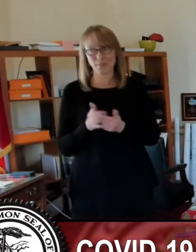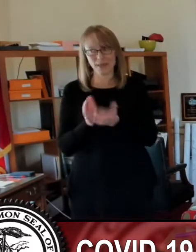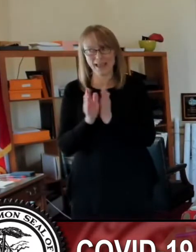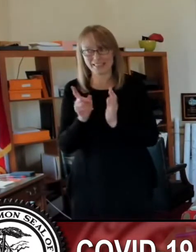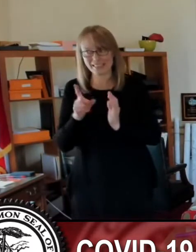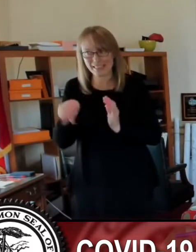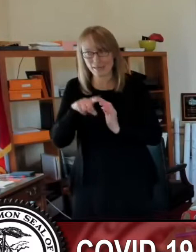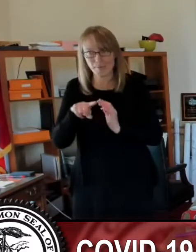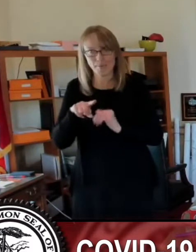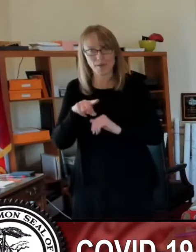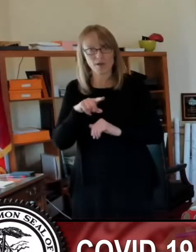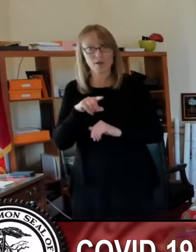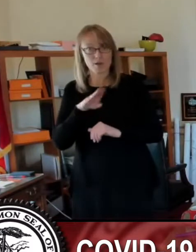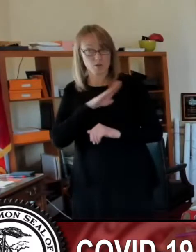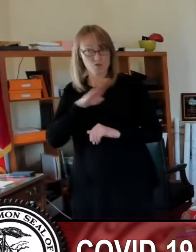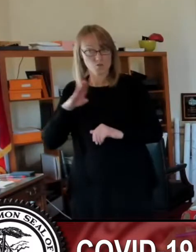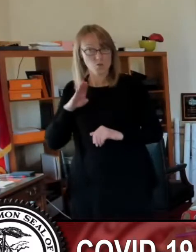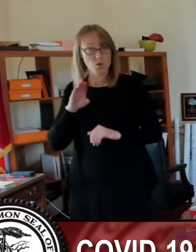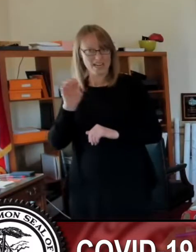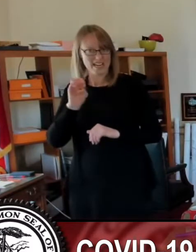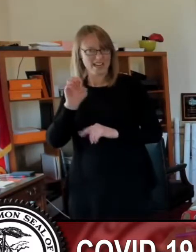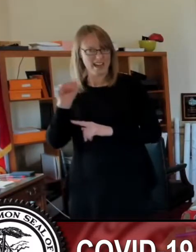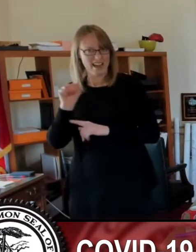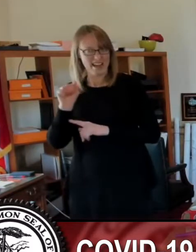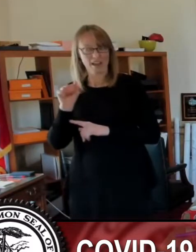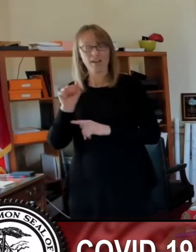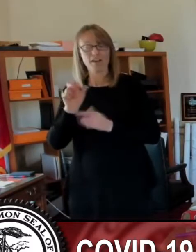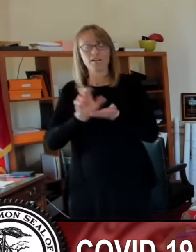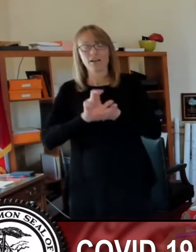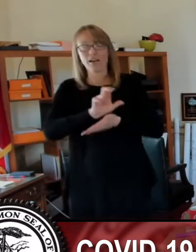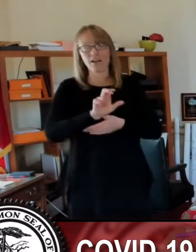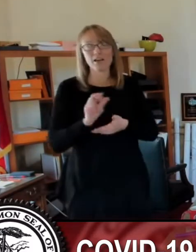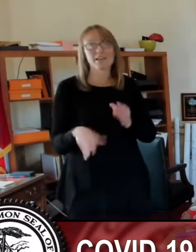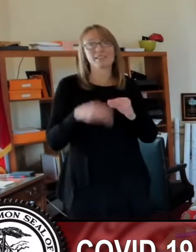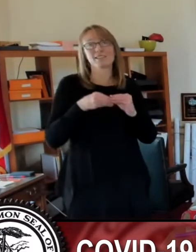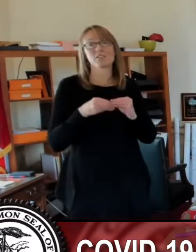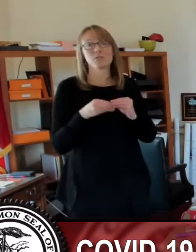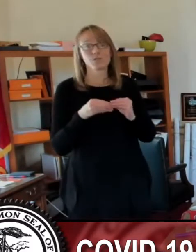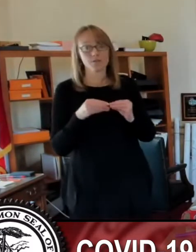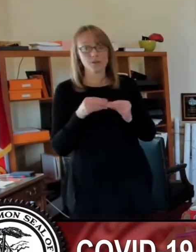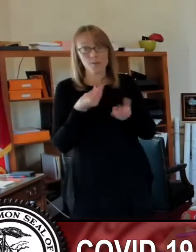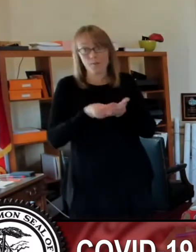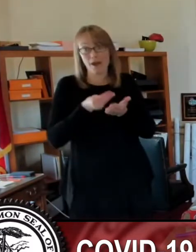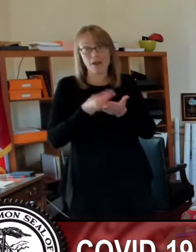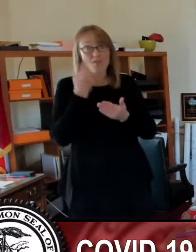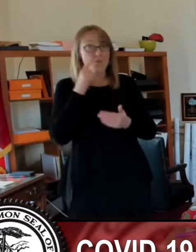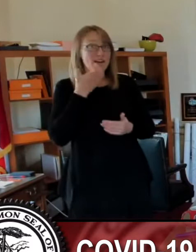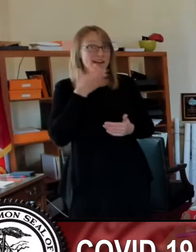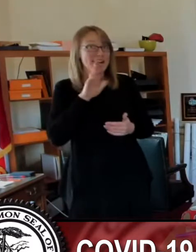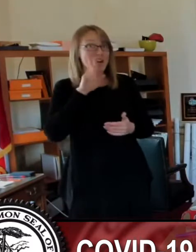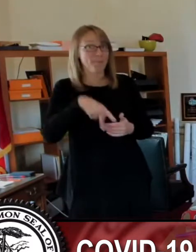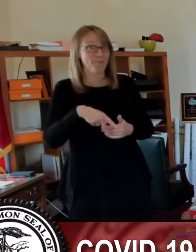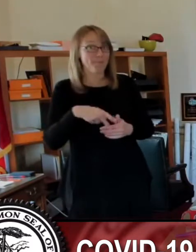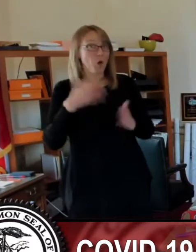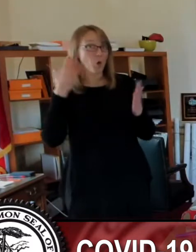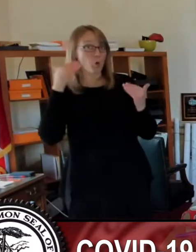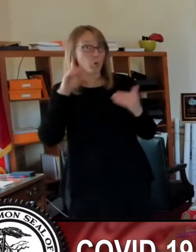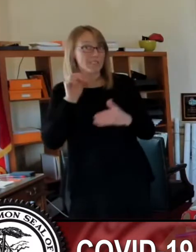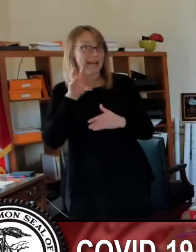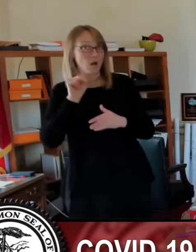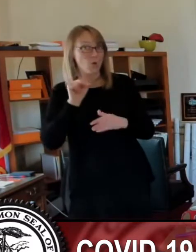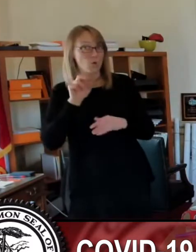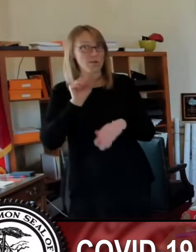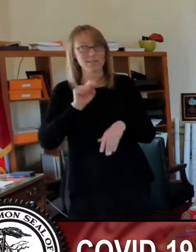to allocate an additional $500,000 towards Heat Up, Cool Down St. Louis to help people with their